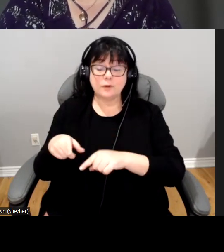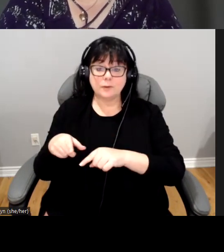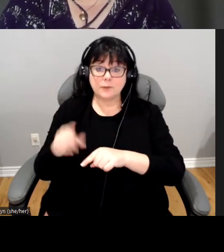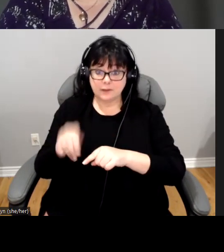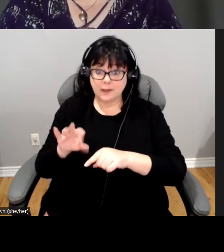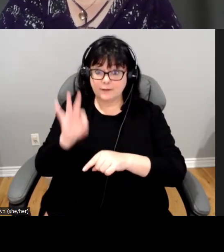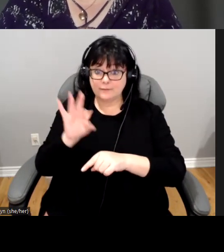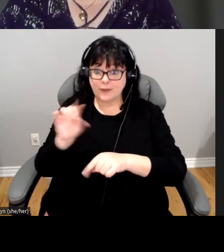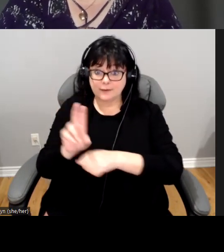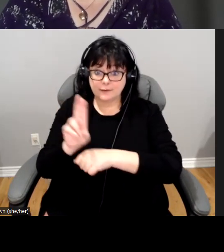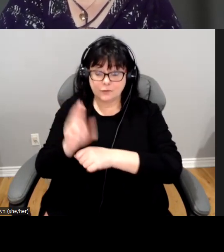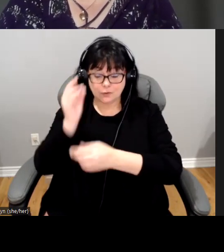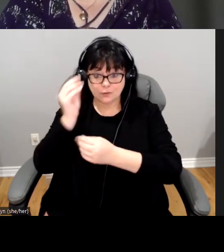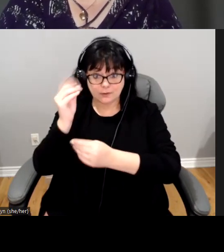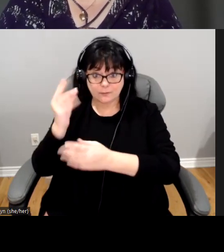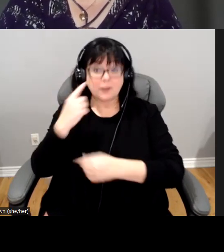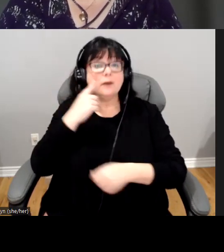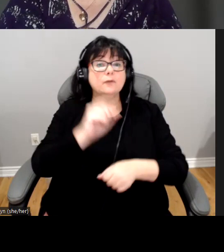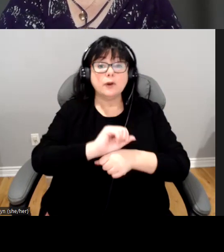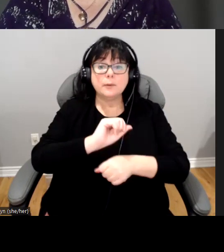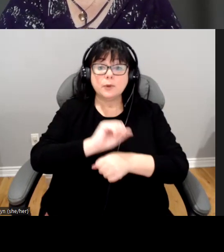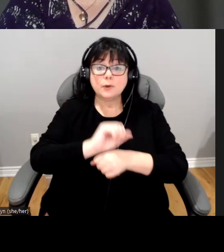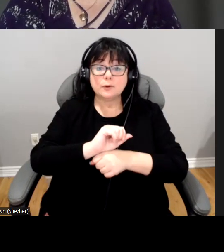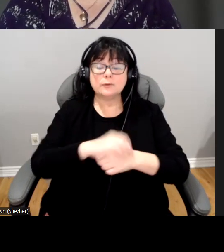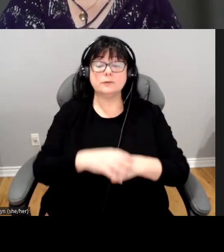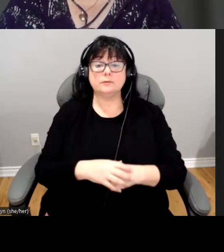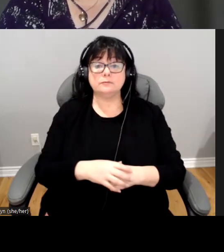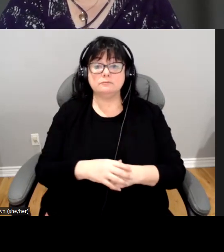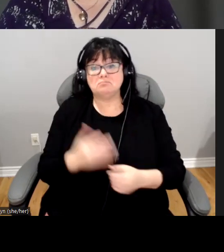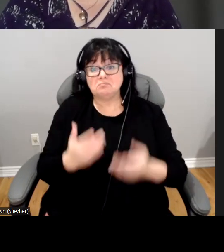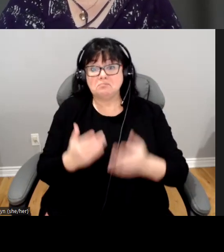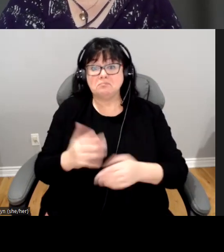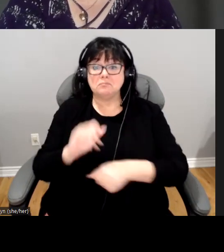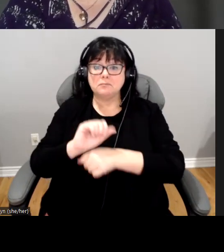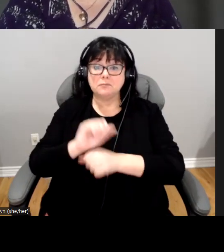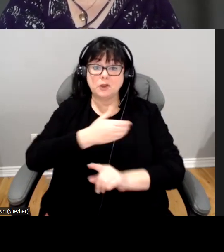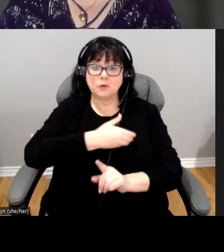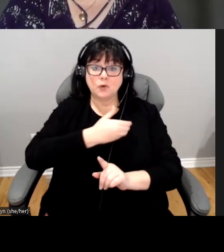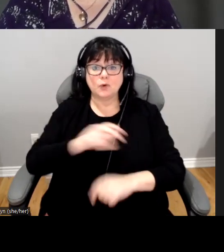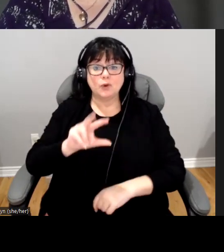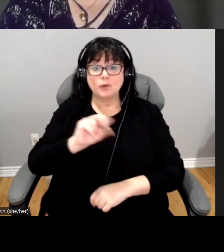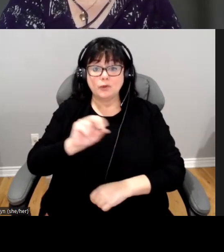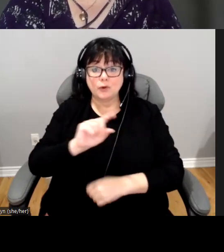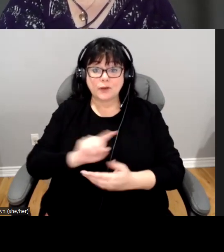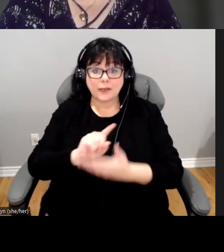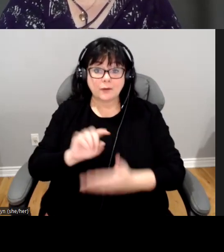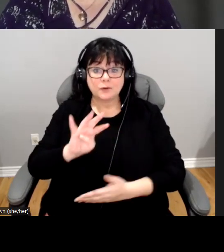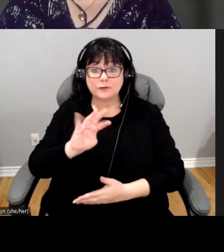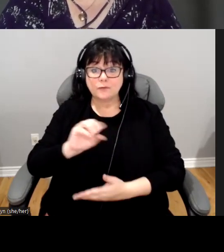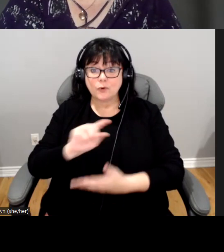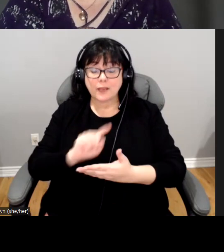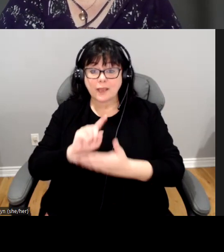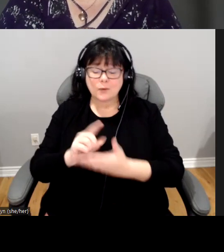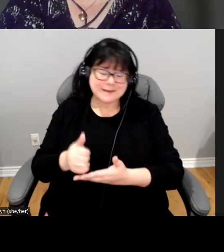in employment, the employment coach might spend 30 to 40 hours helping clients seek out schools and costs